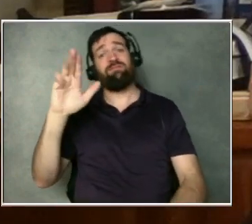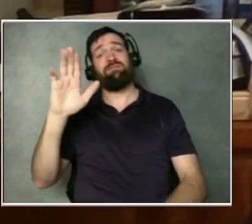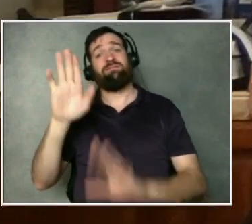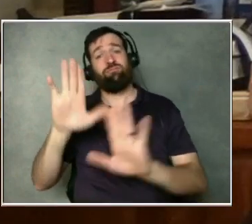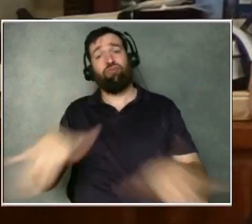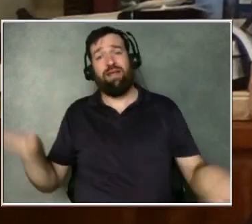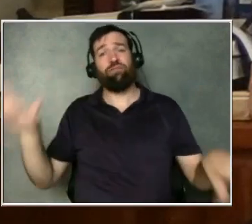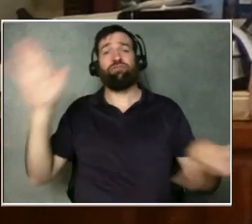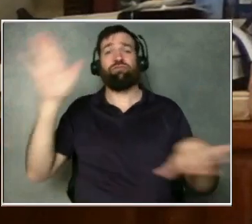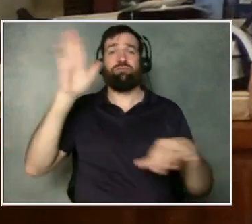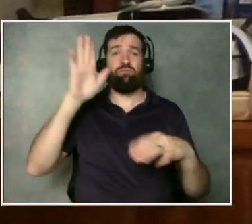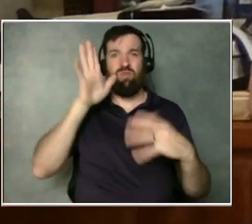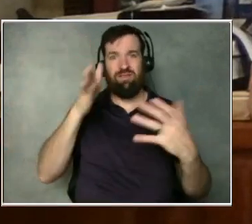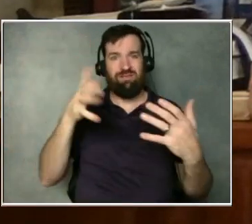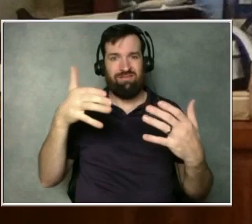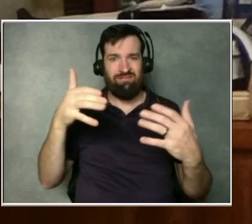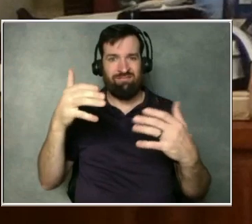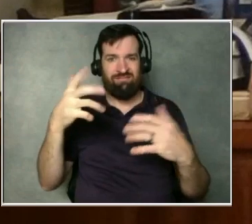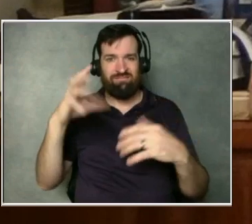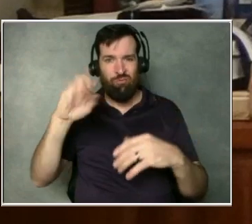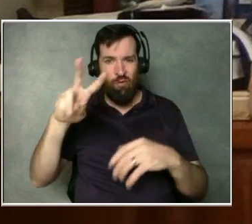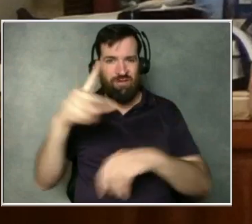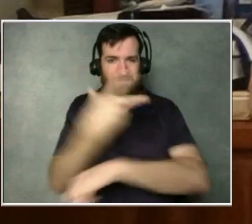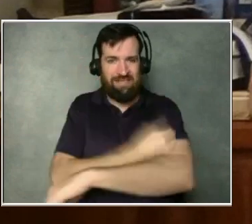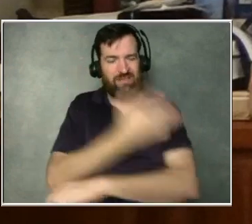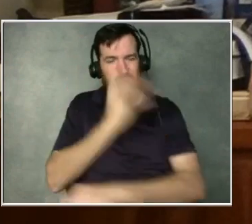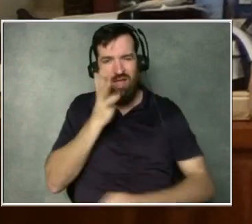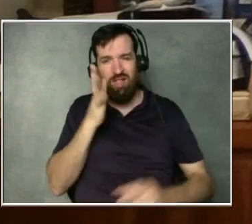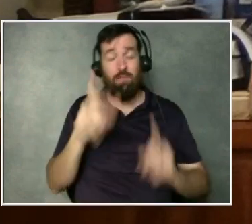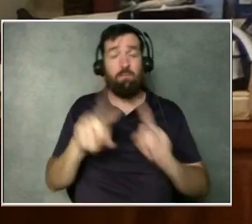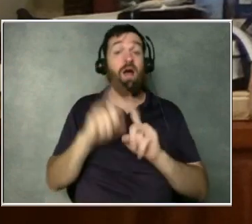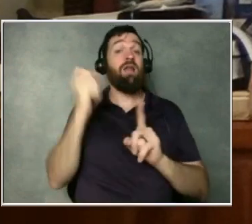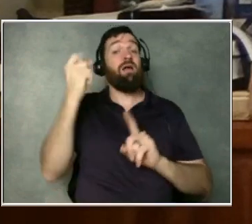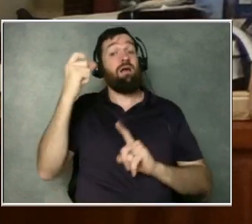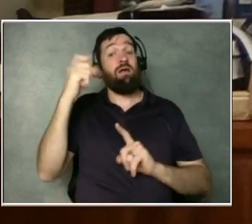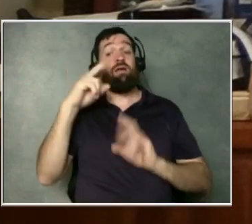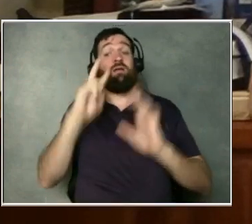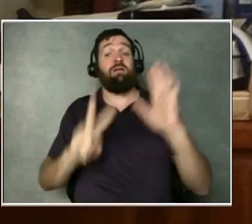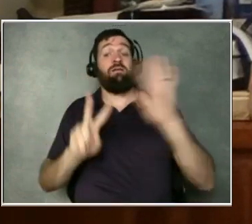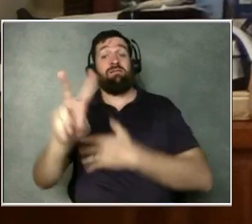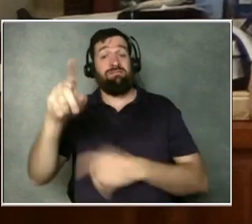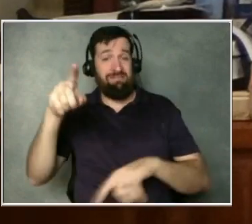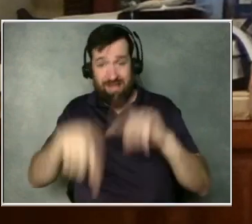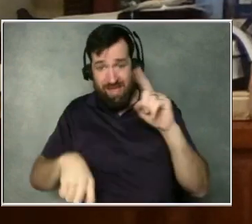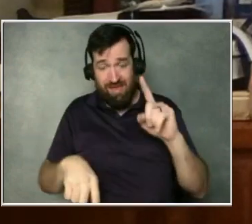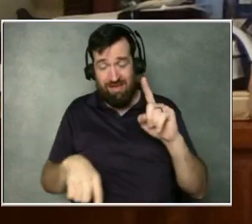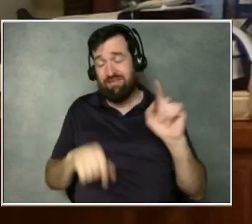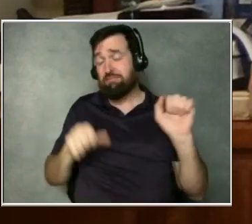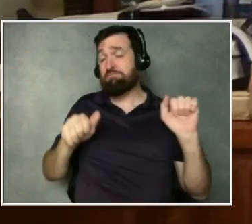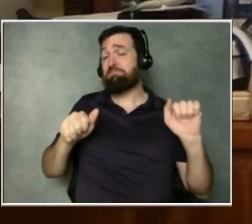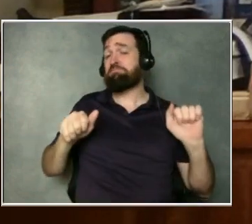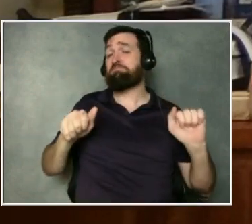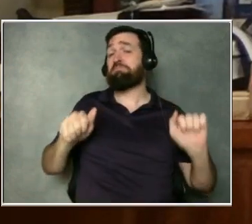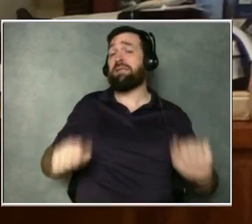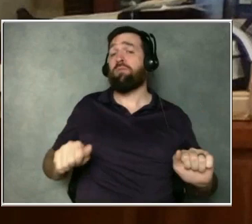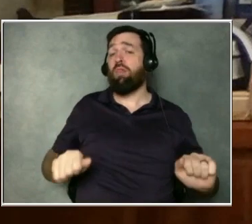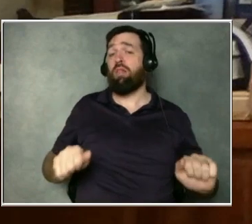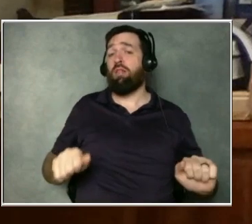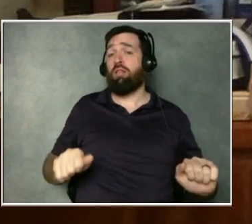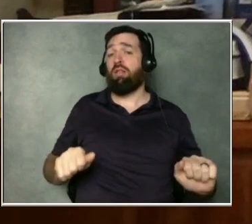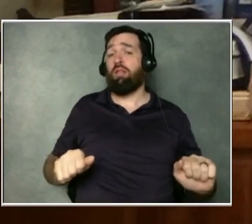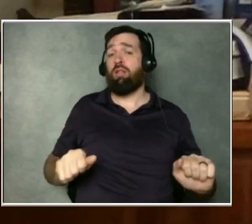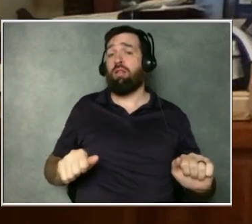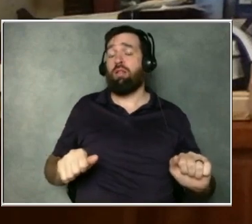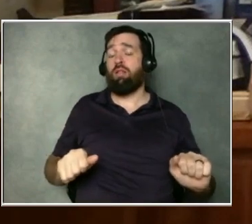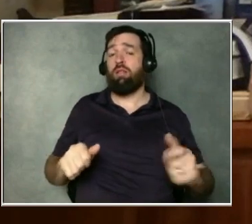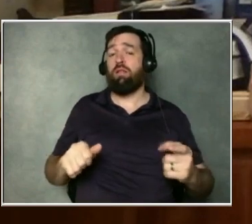unfortunately. What we can't predict, and has a certain likelihood associated with it, is that